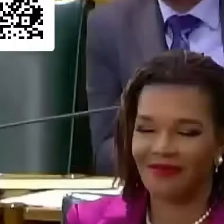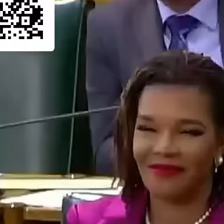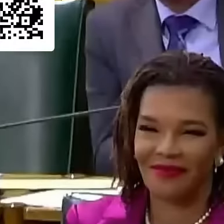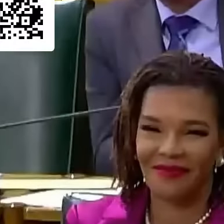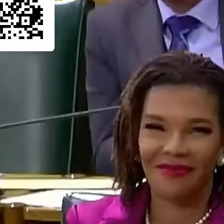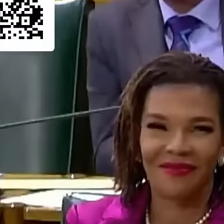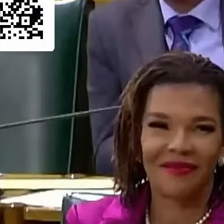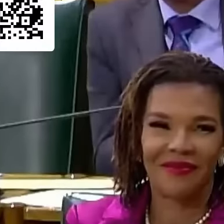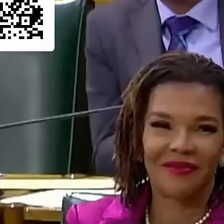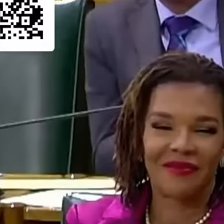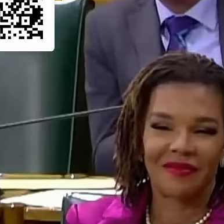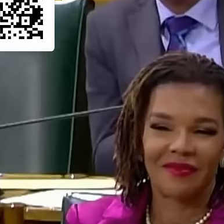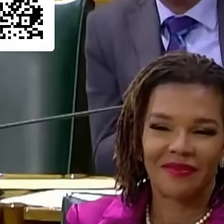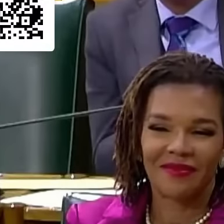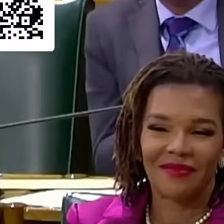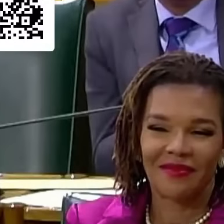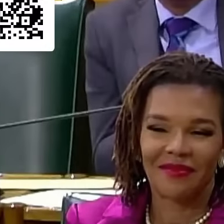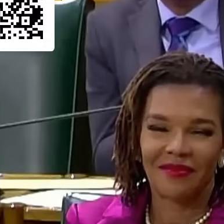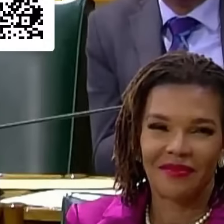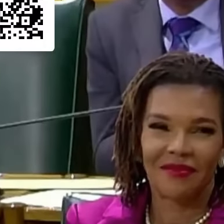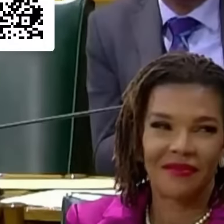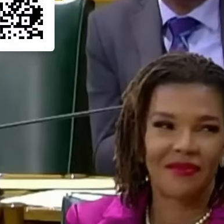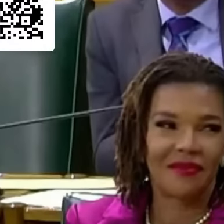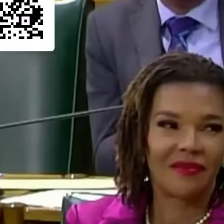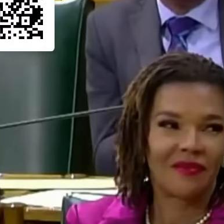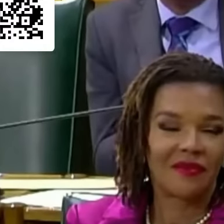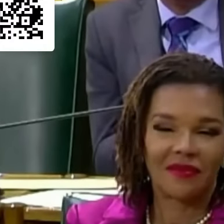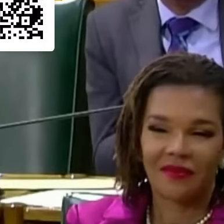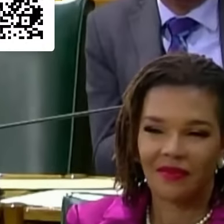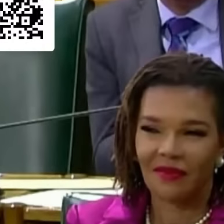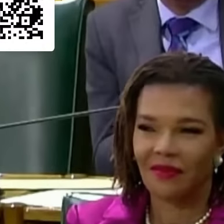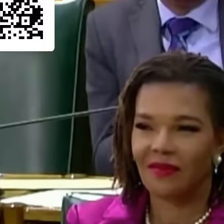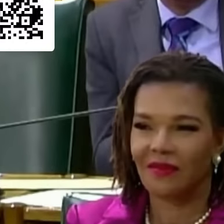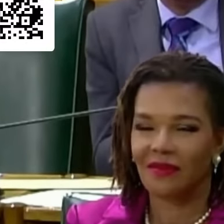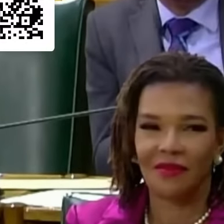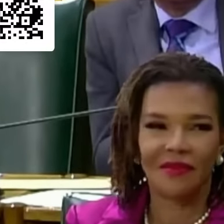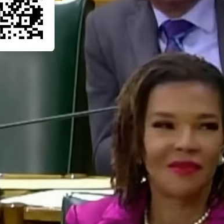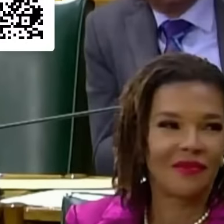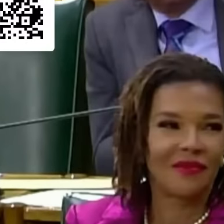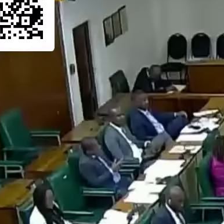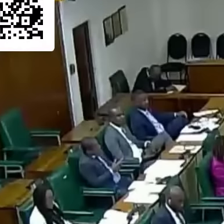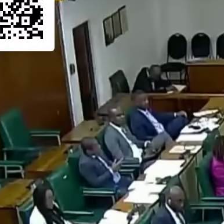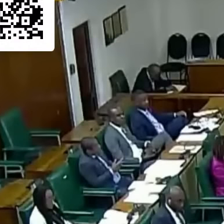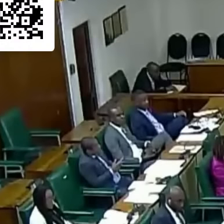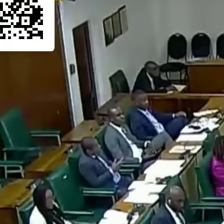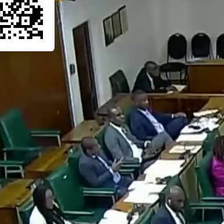allow him to start his debate. Yes.